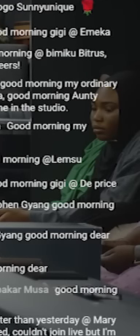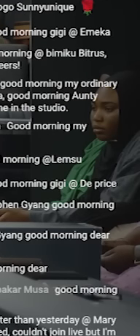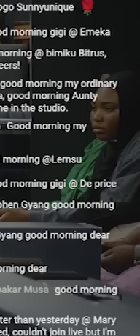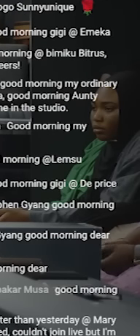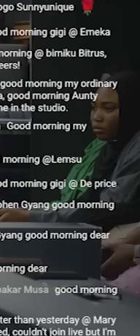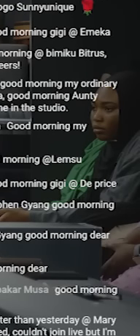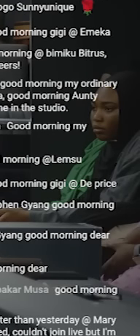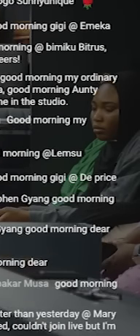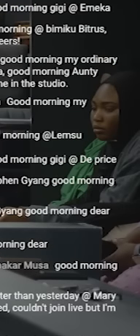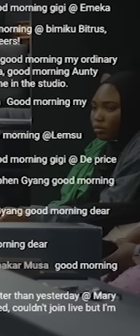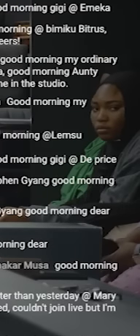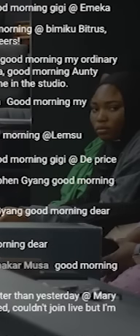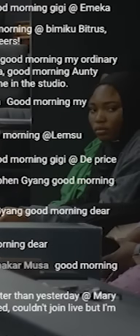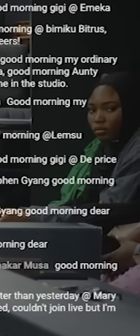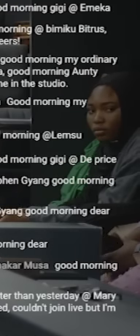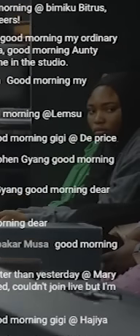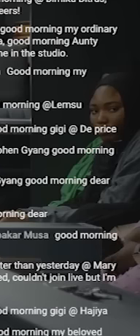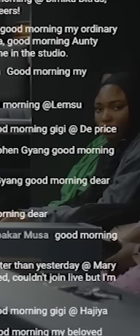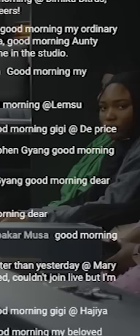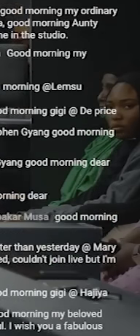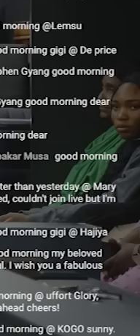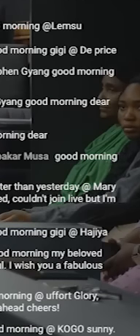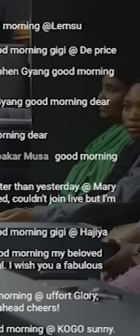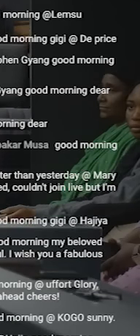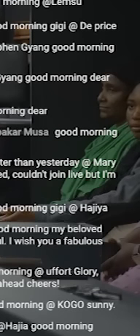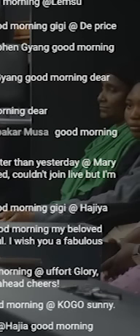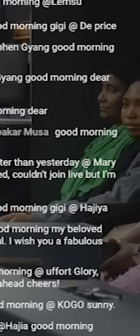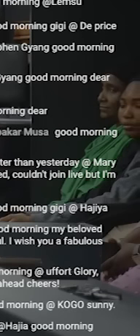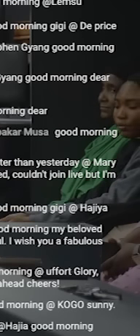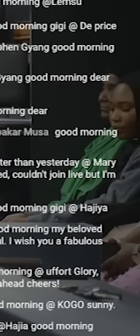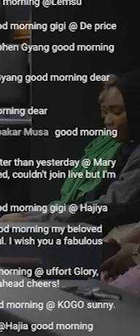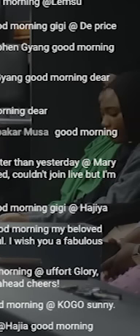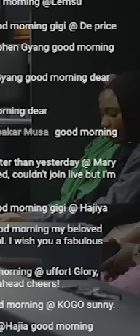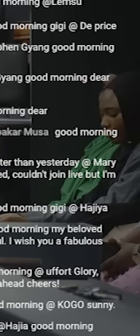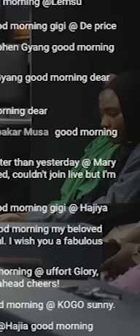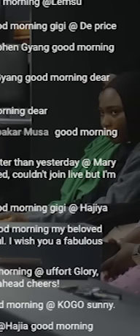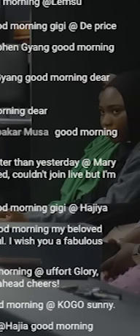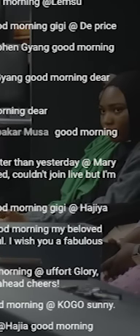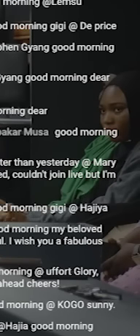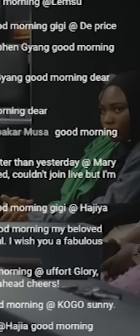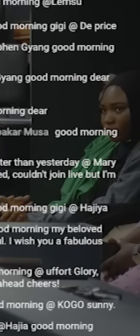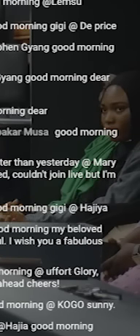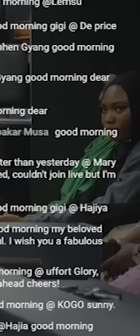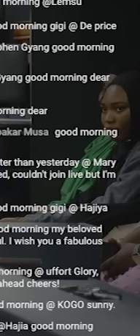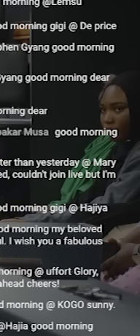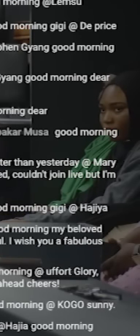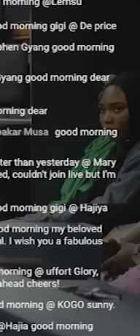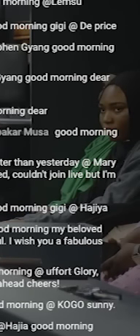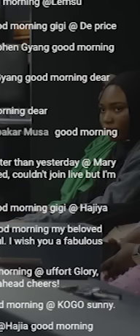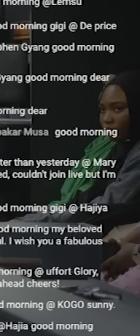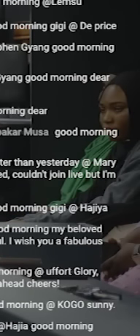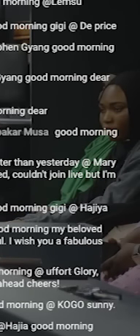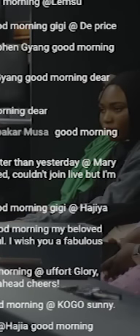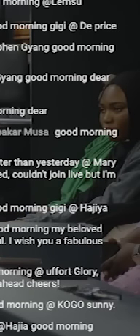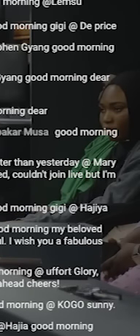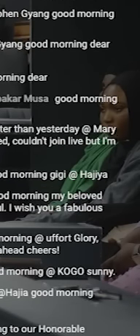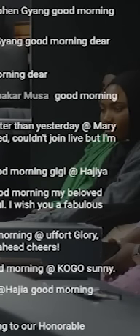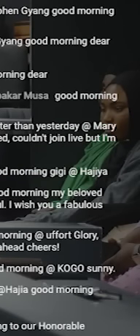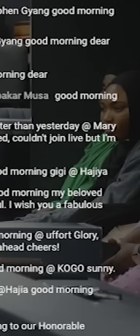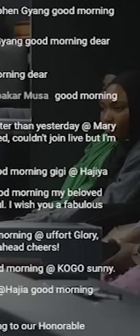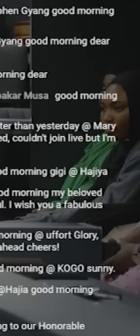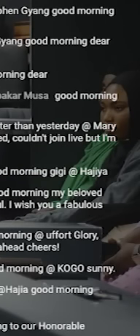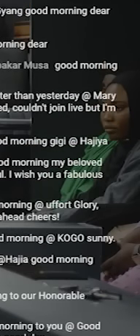only drink water, only eba, egusi, eat up for 1 year. If you eat them for 1 year, for the